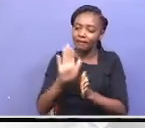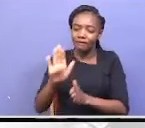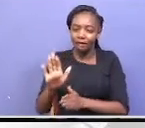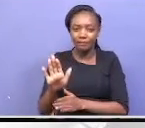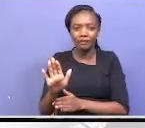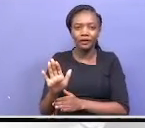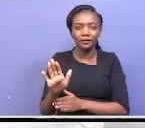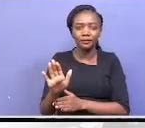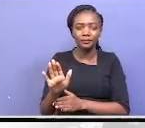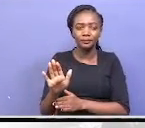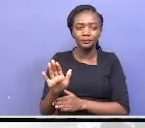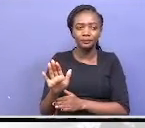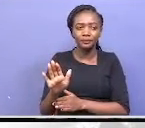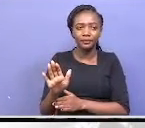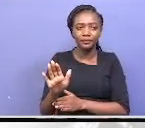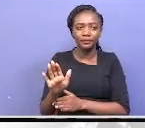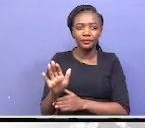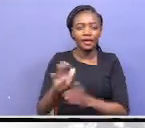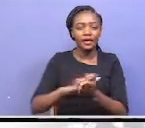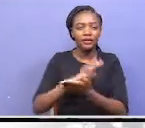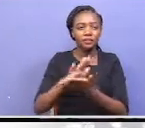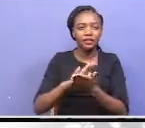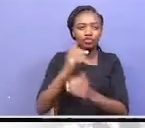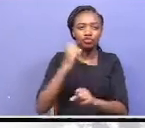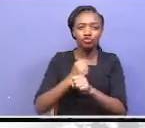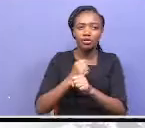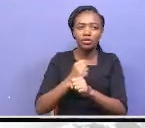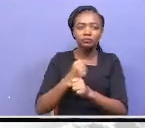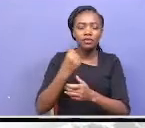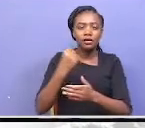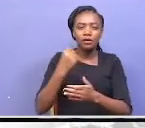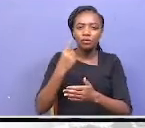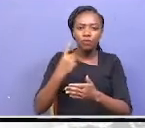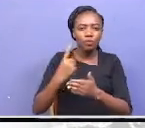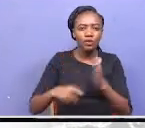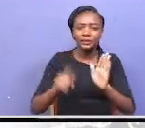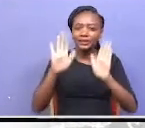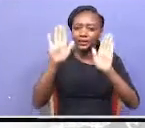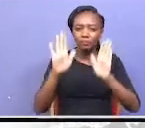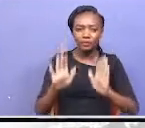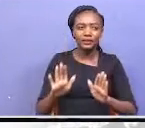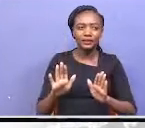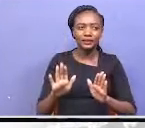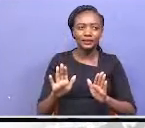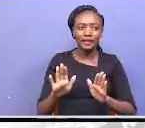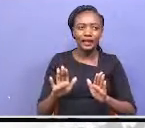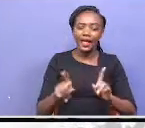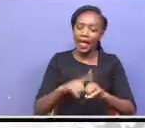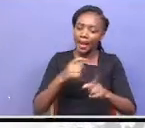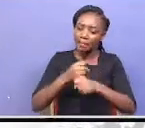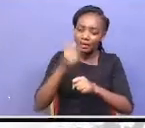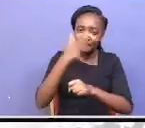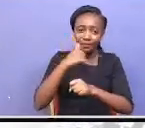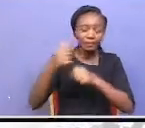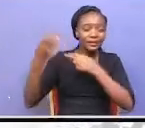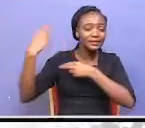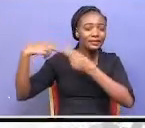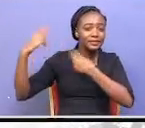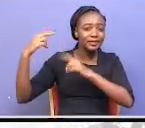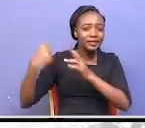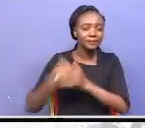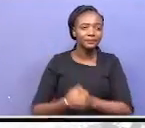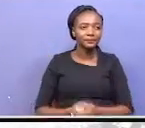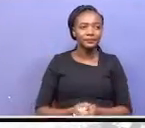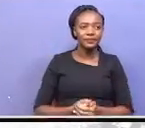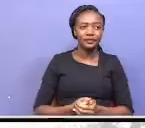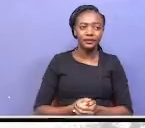footsteps in the context of doing what matters and delivering what matters to the people of Kenya. Rais